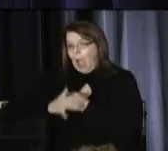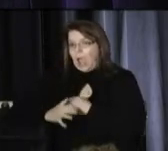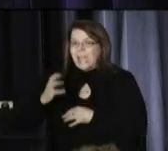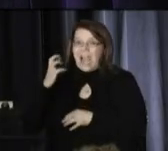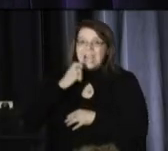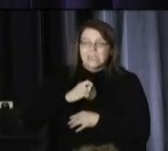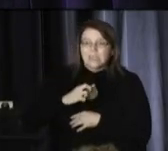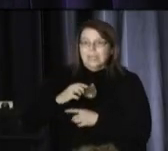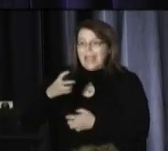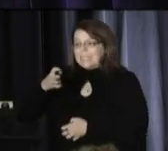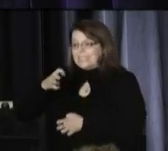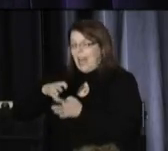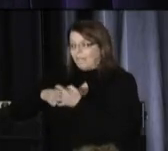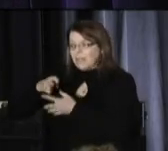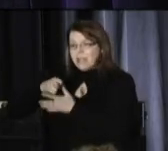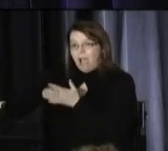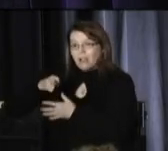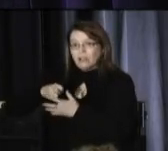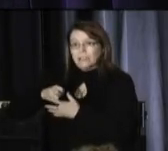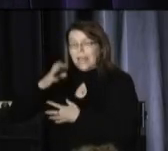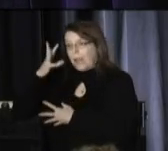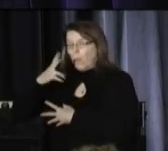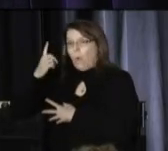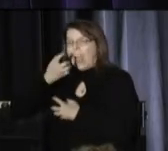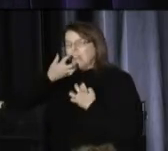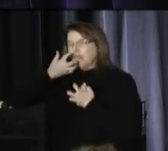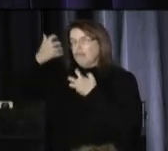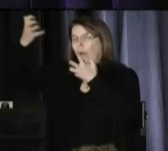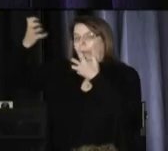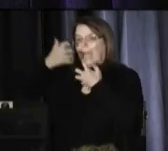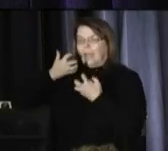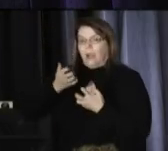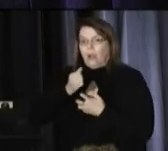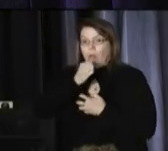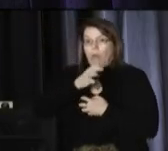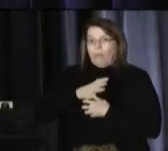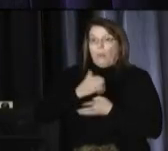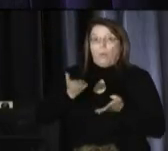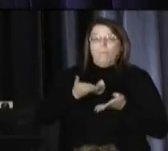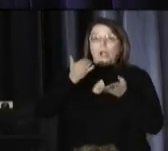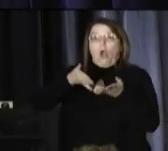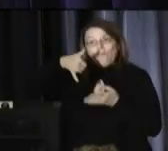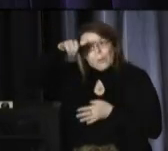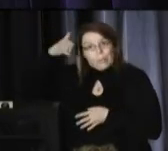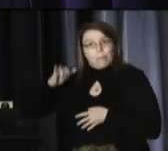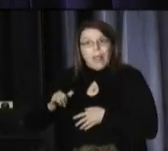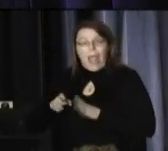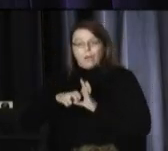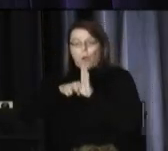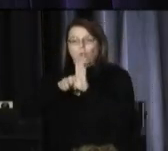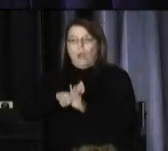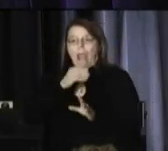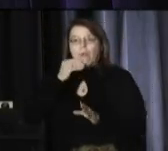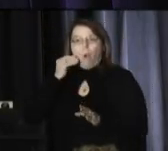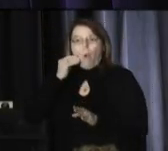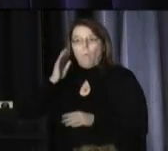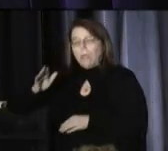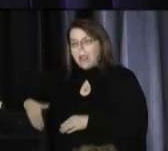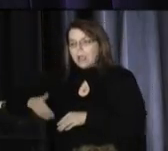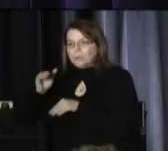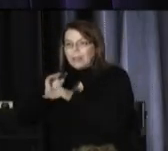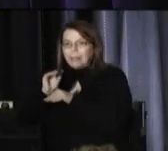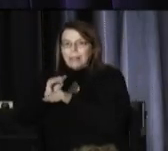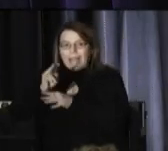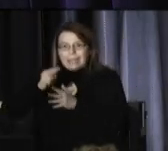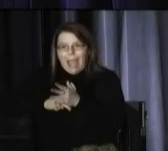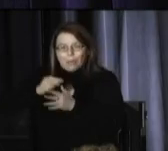of knuckles, instead of a wild shriek, the woman offered the blonde a ride home. It was a late night, and really the city isn't